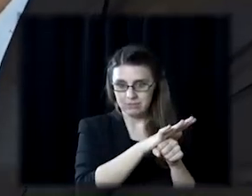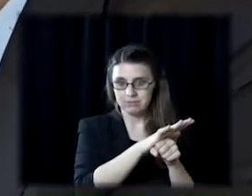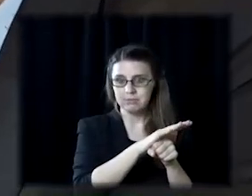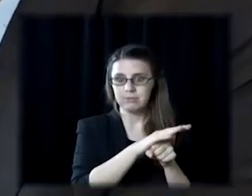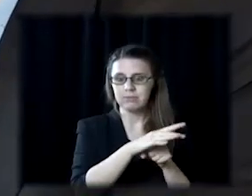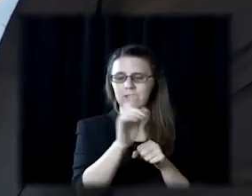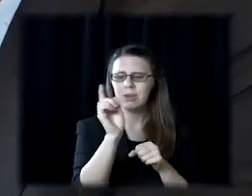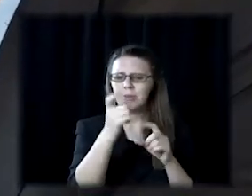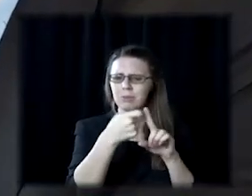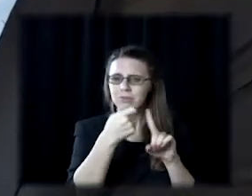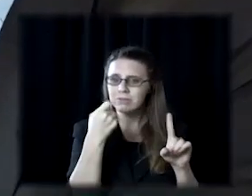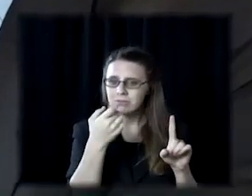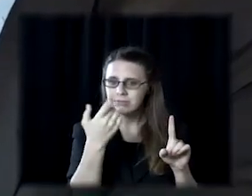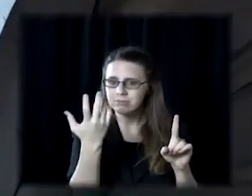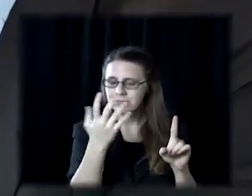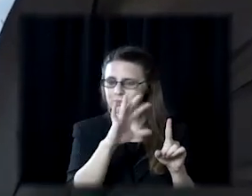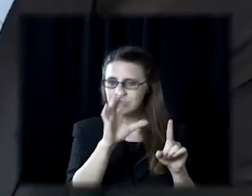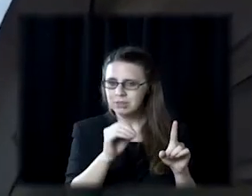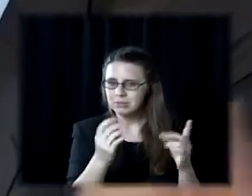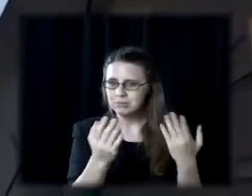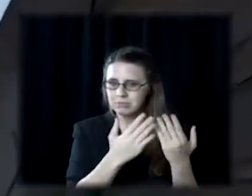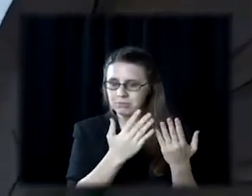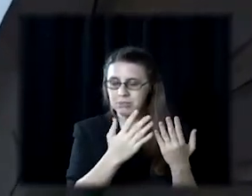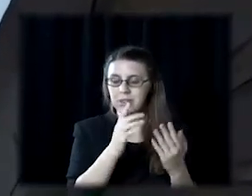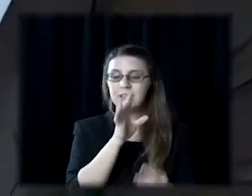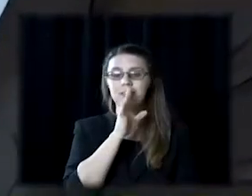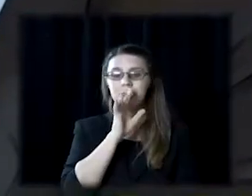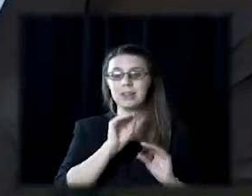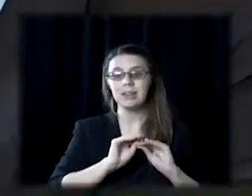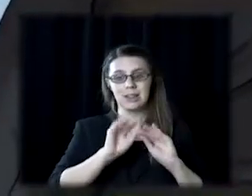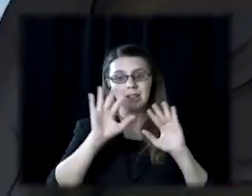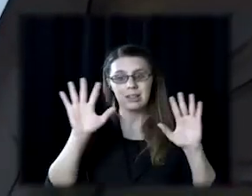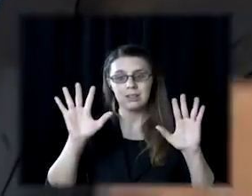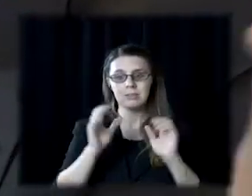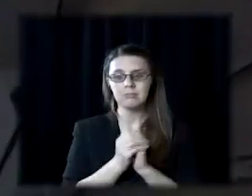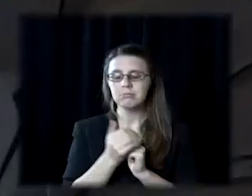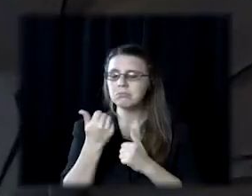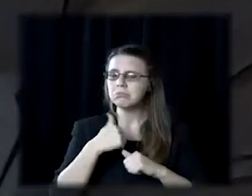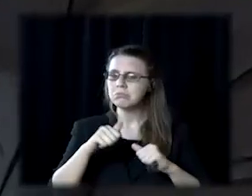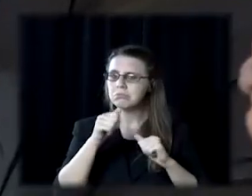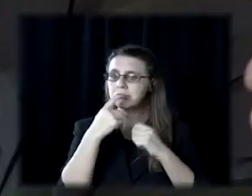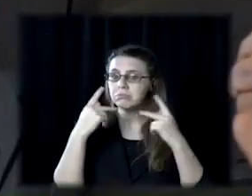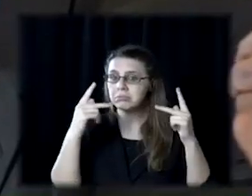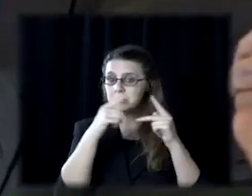have one, and speak as clearly as possible. Would anybody like to make a public comment?